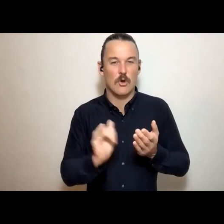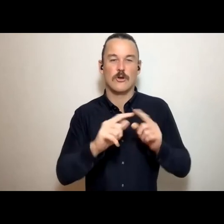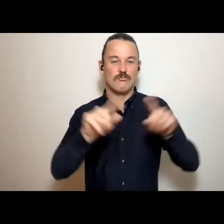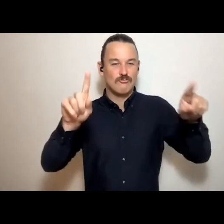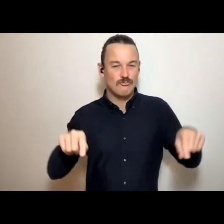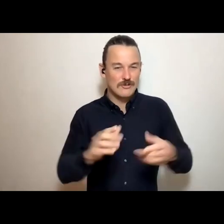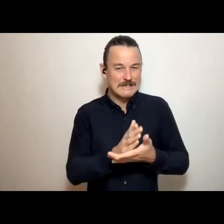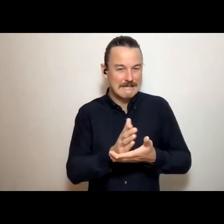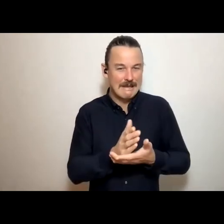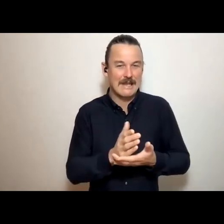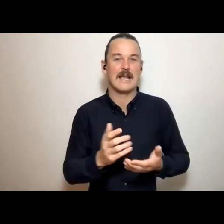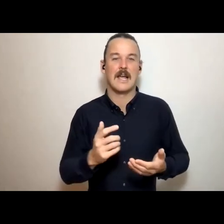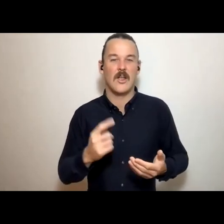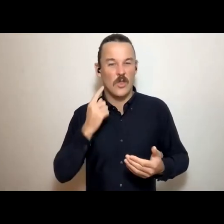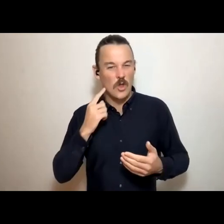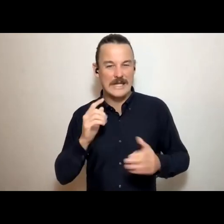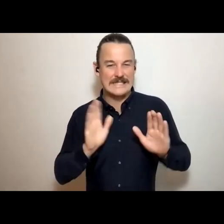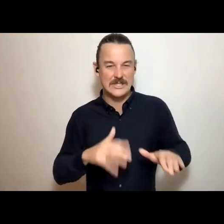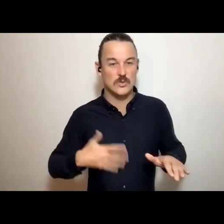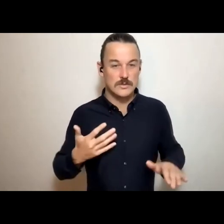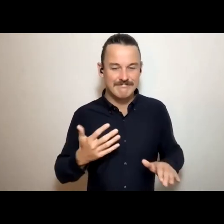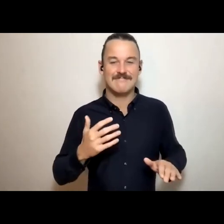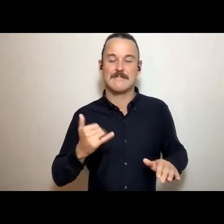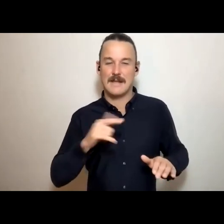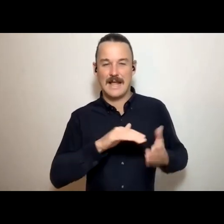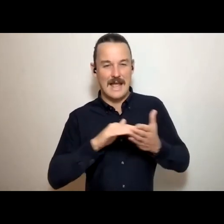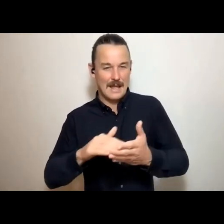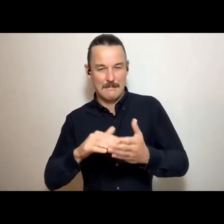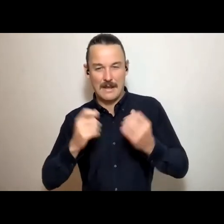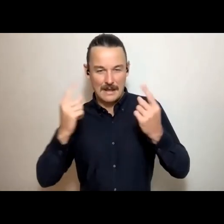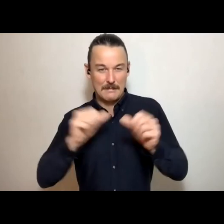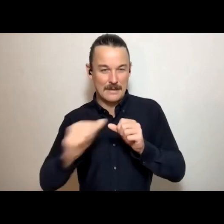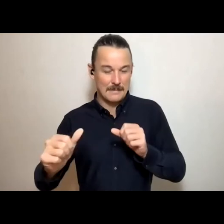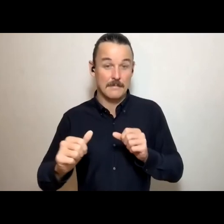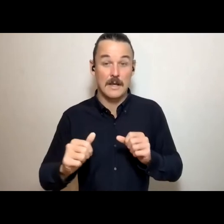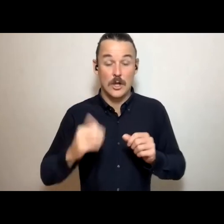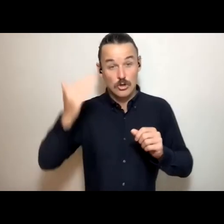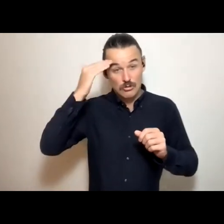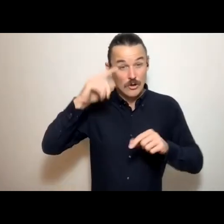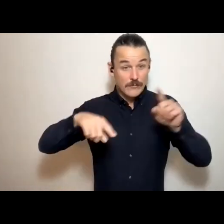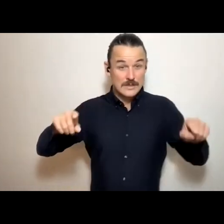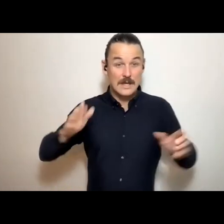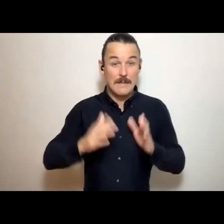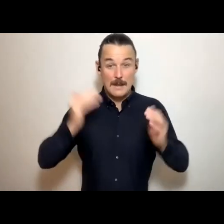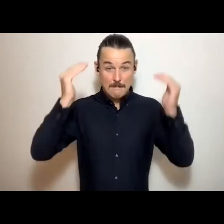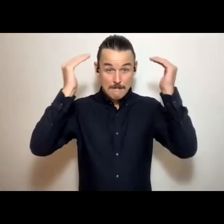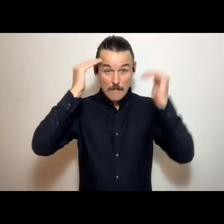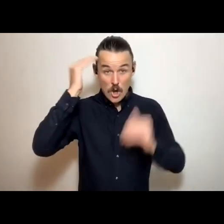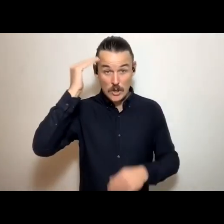basically, what does it mean? It refers to the infinite diversity of human minds on the planet.